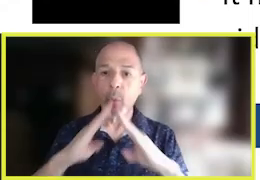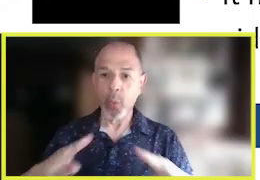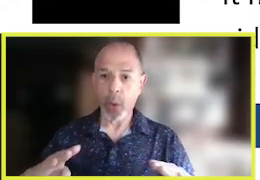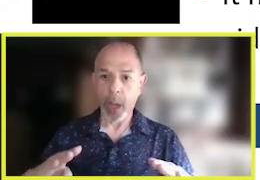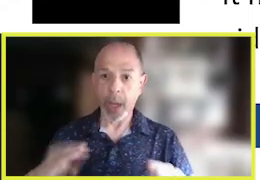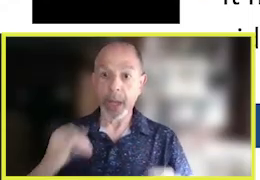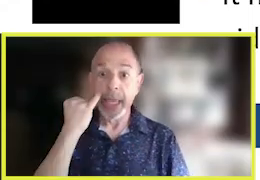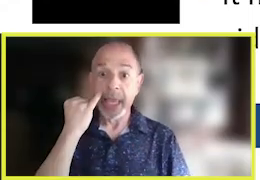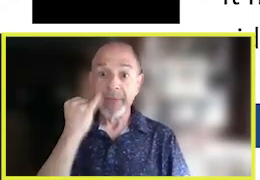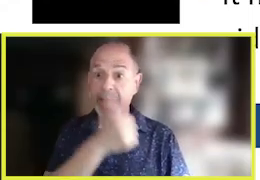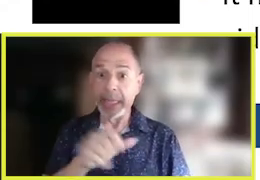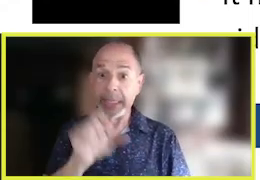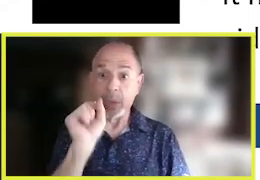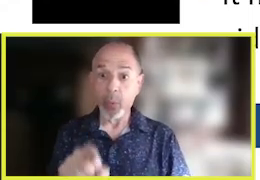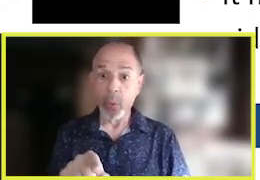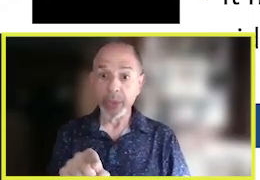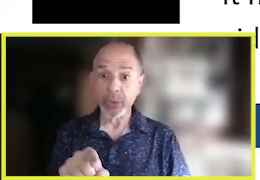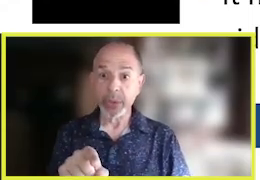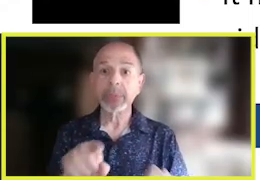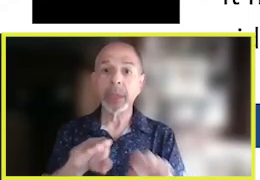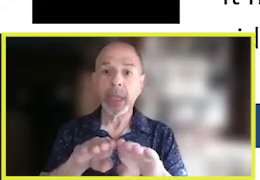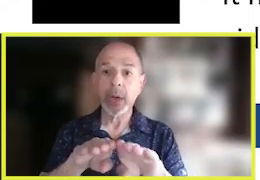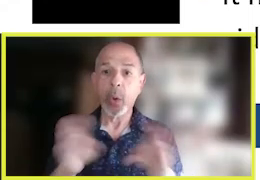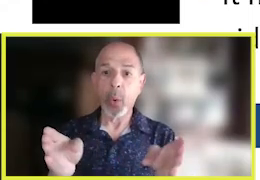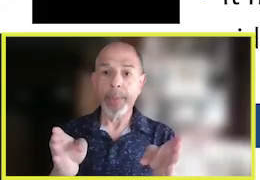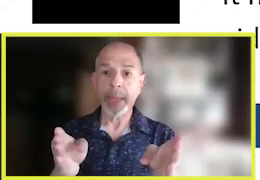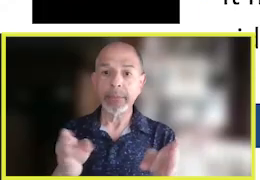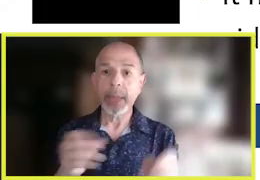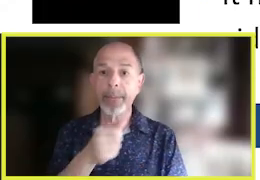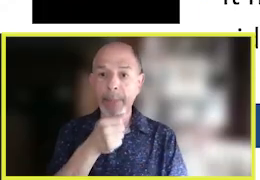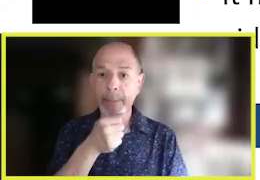questions, unmute to ask questions. But wait till